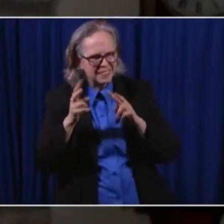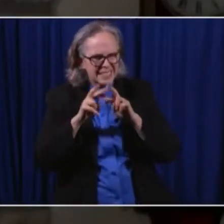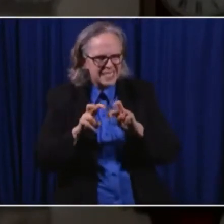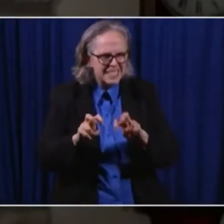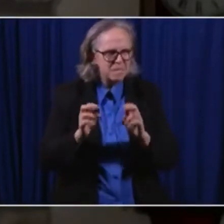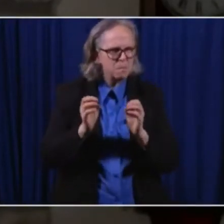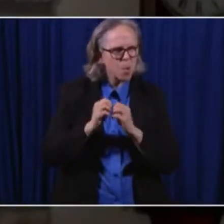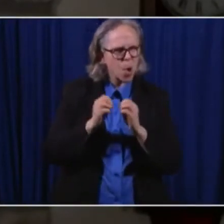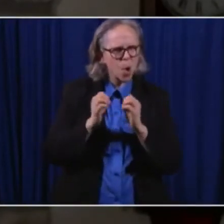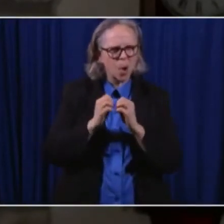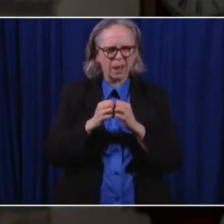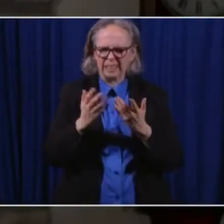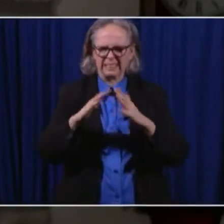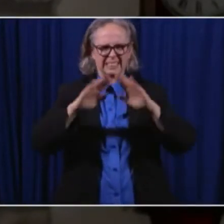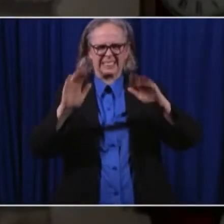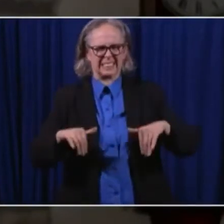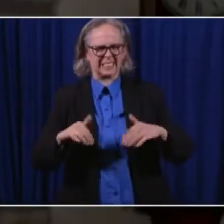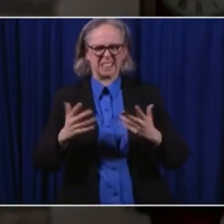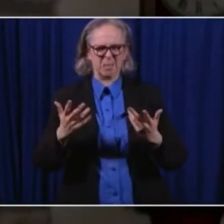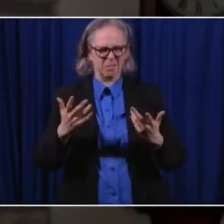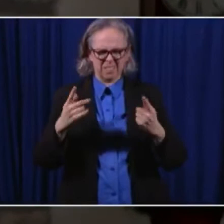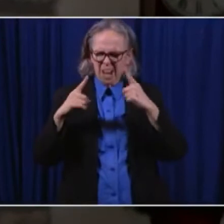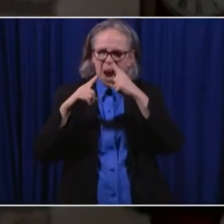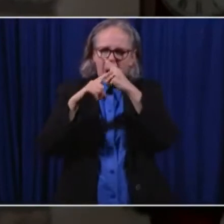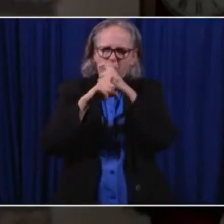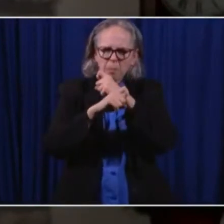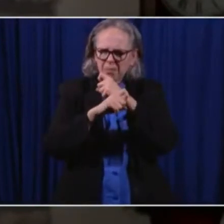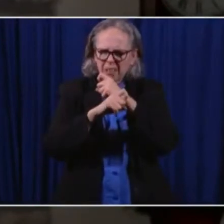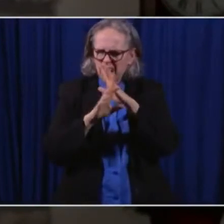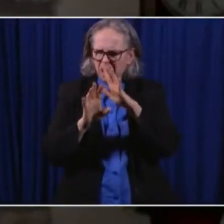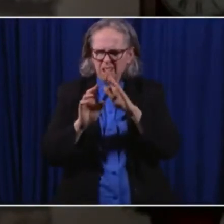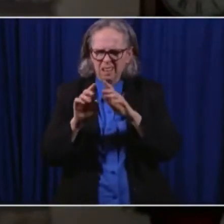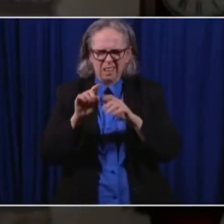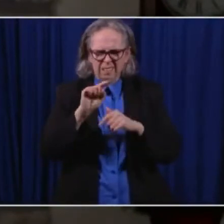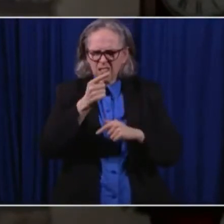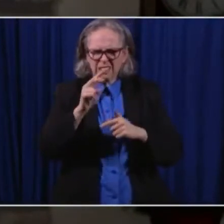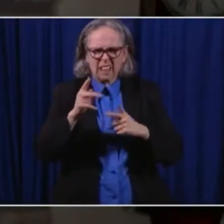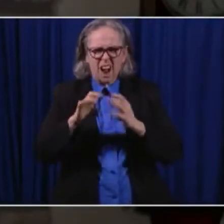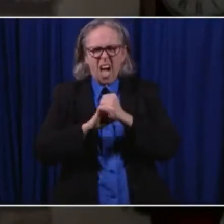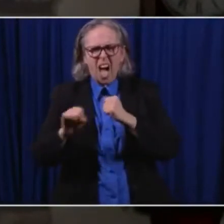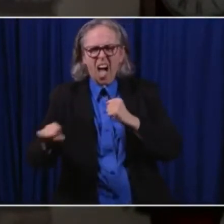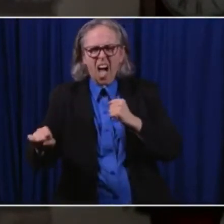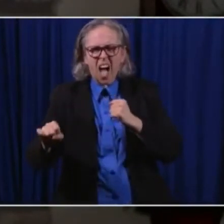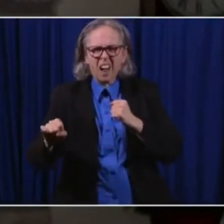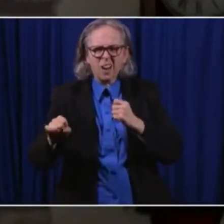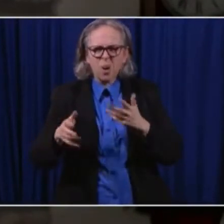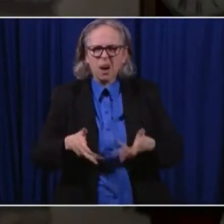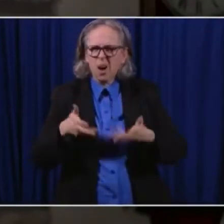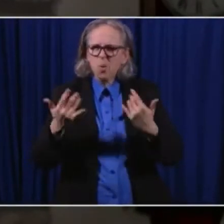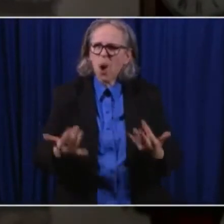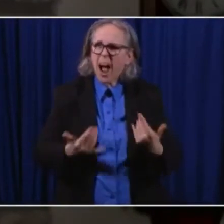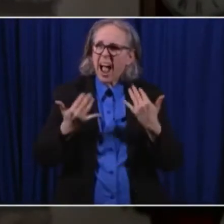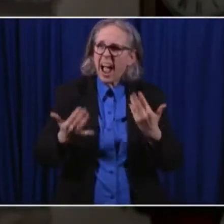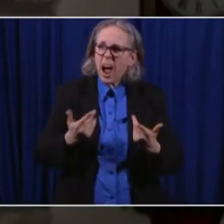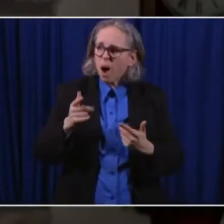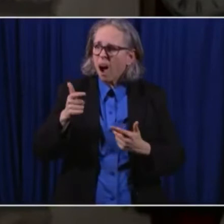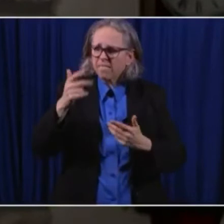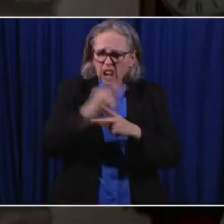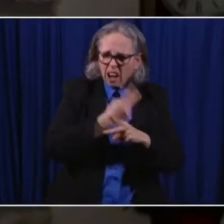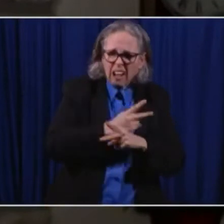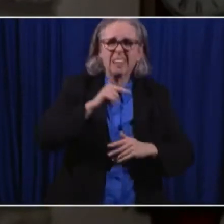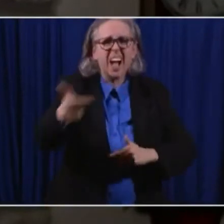so complicated that we don't get the vaccines out, because it is a race against time. And any